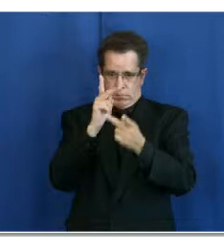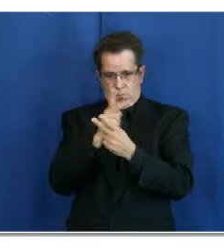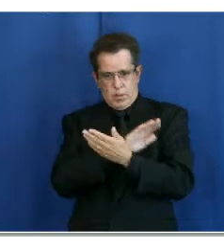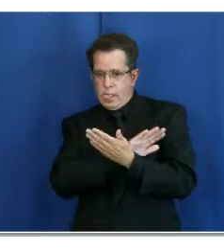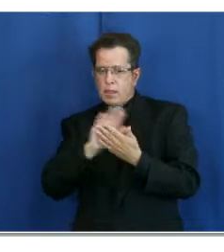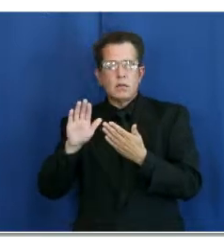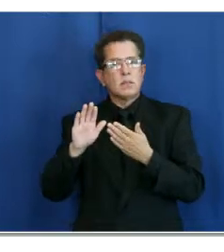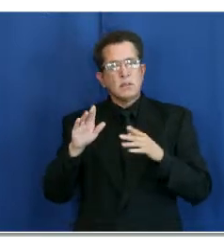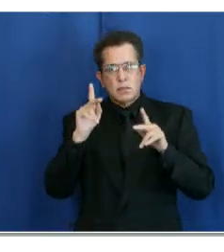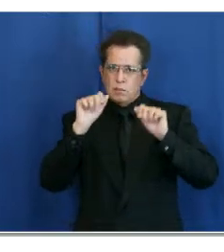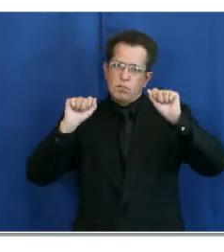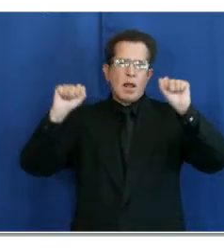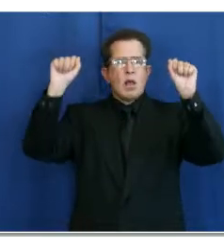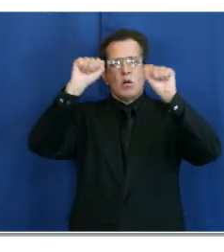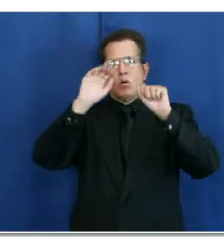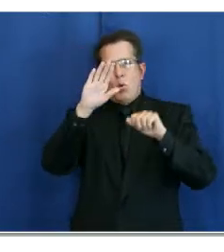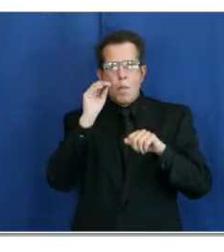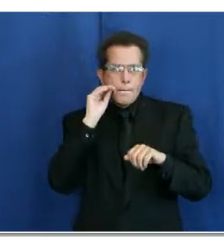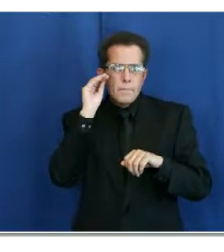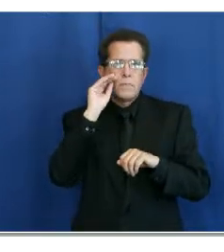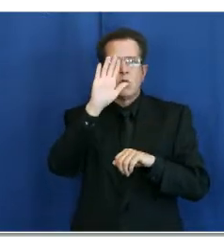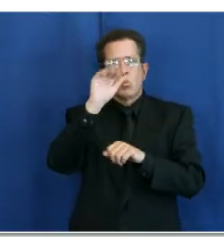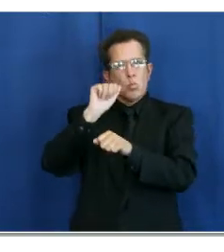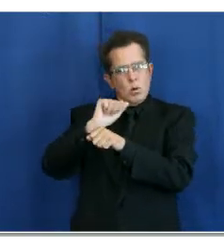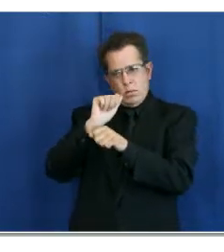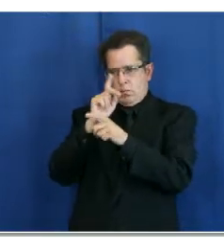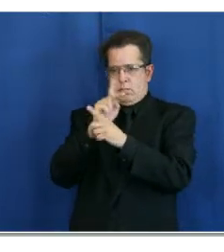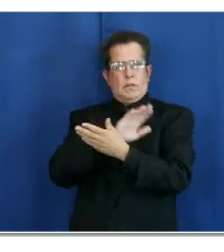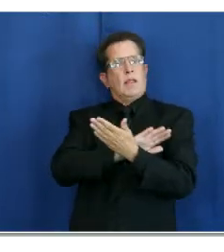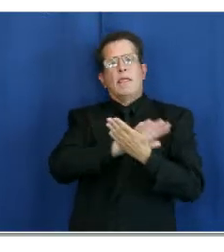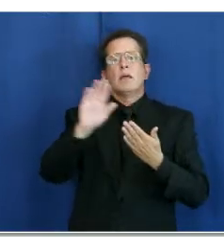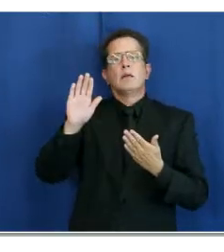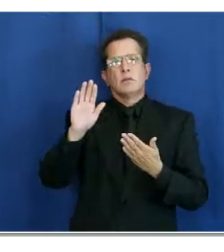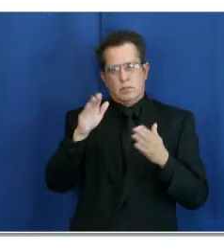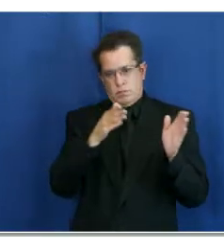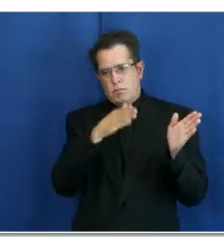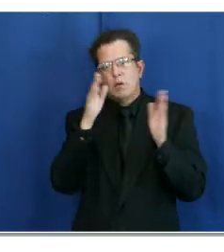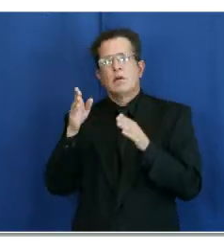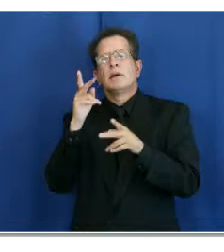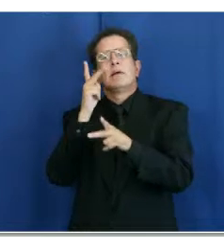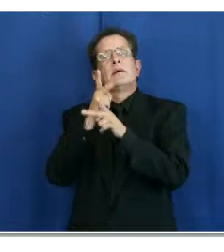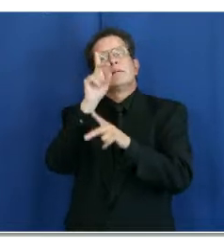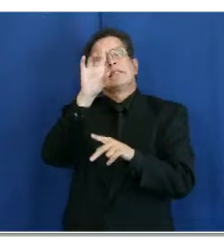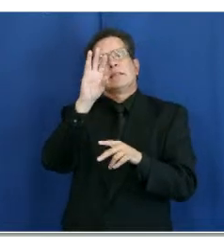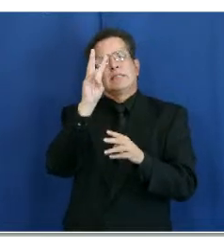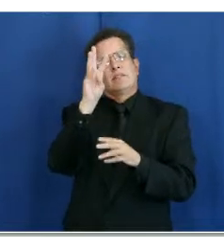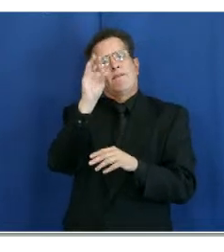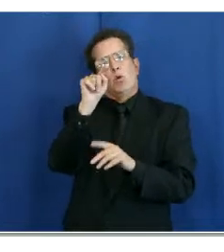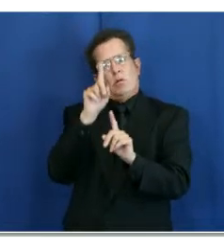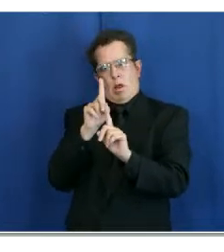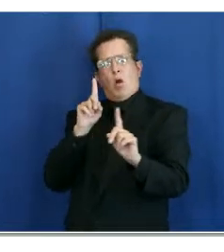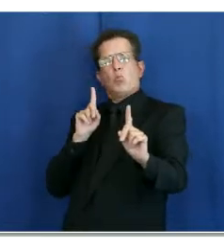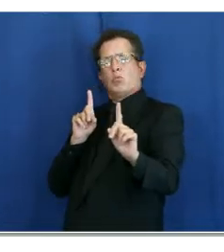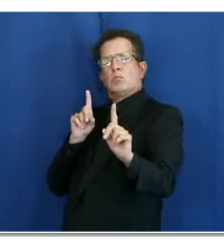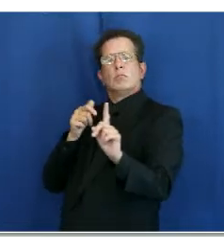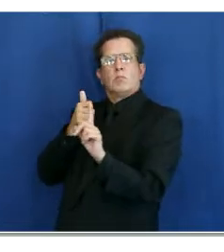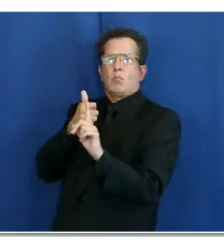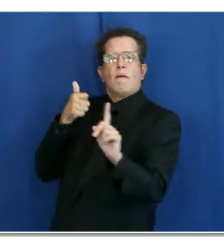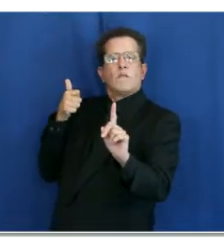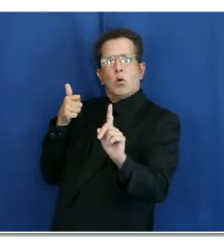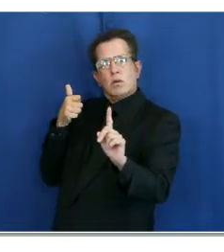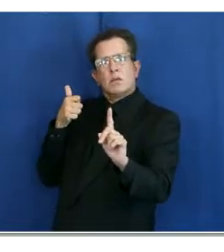promoting sanitation practices, staying 6 feet apart from others, wearing a facial